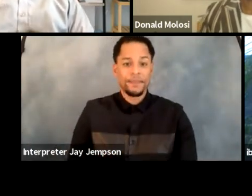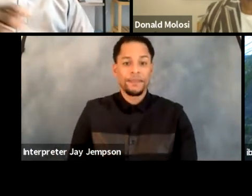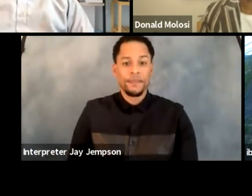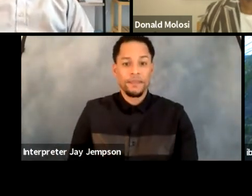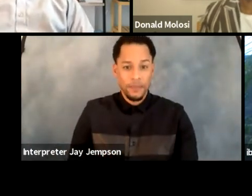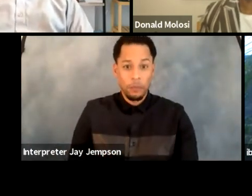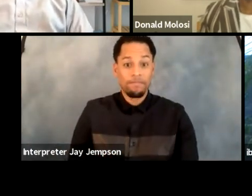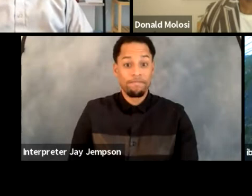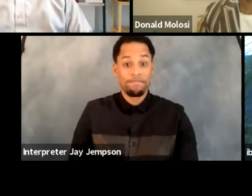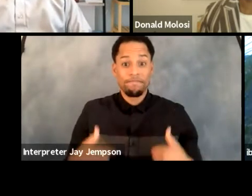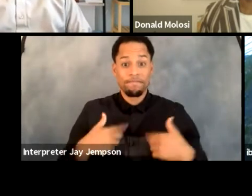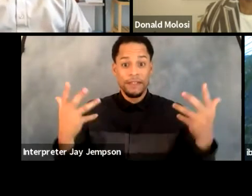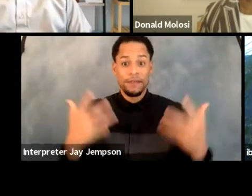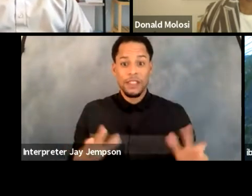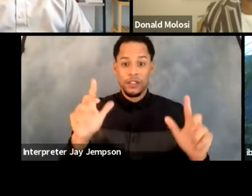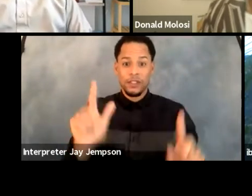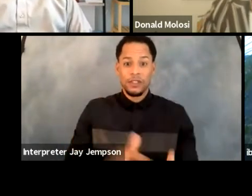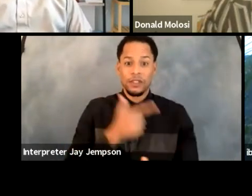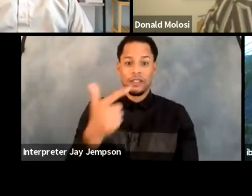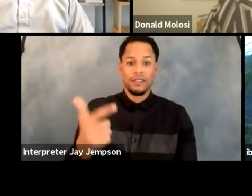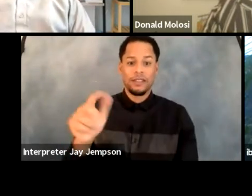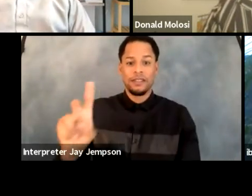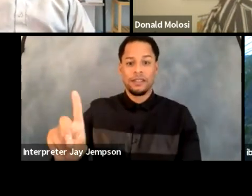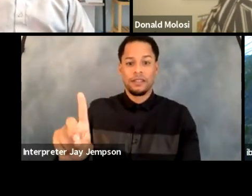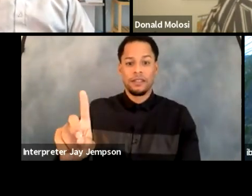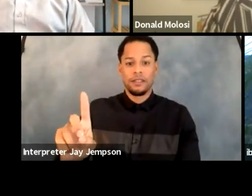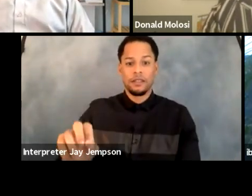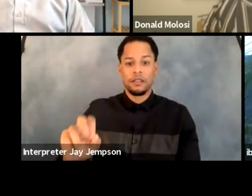to Donald.